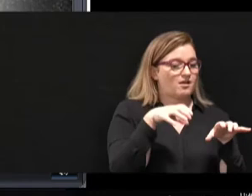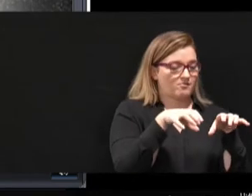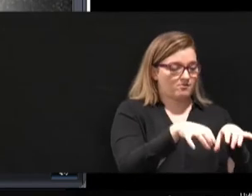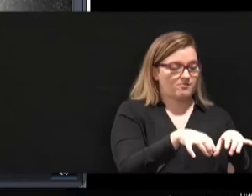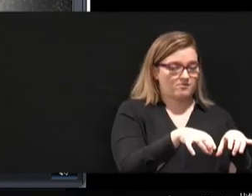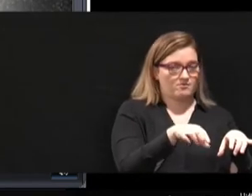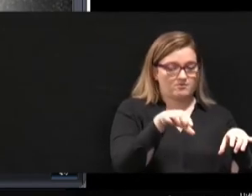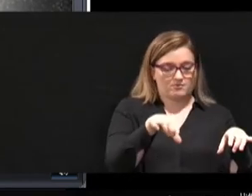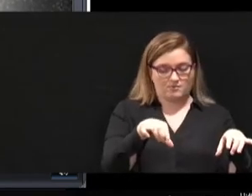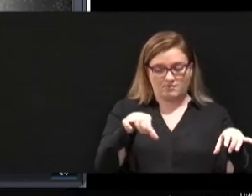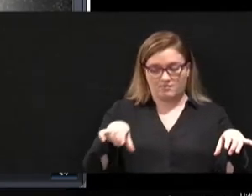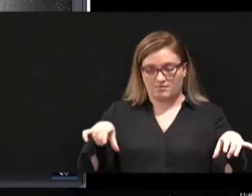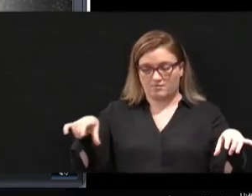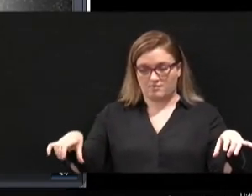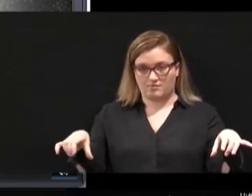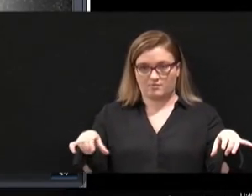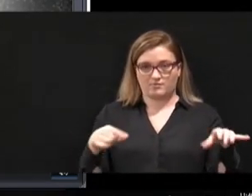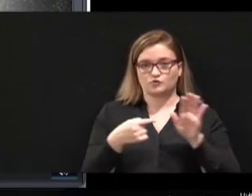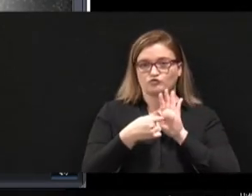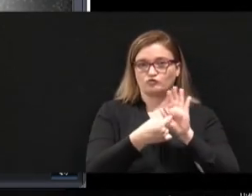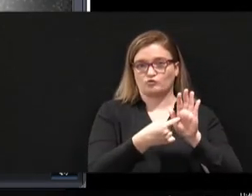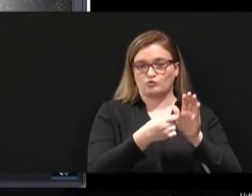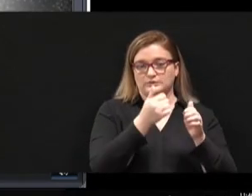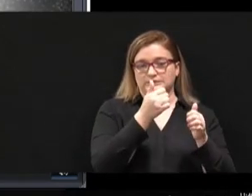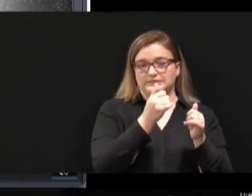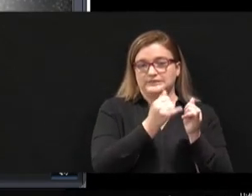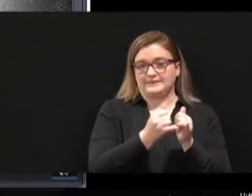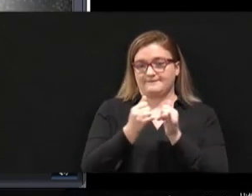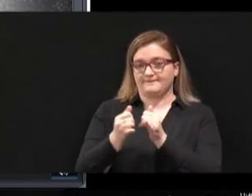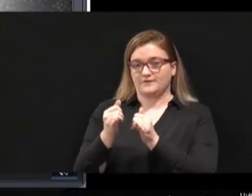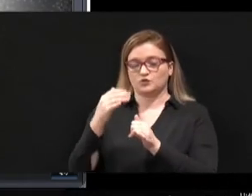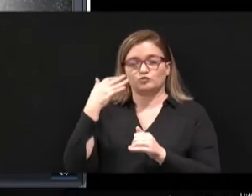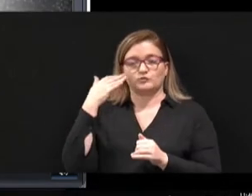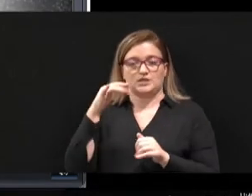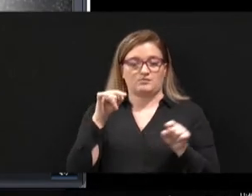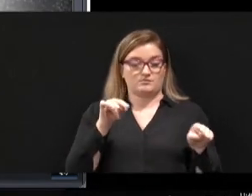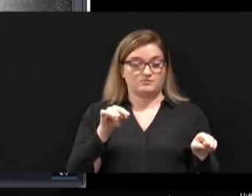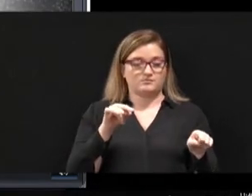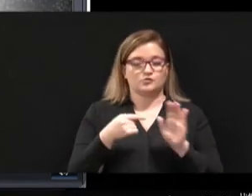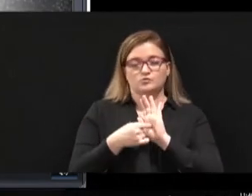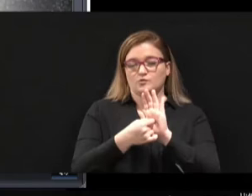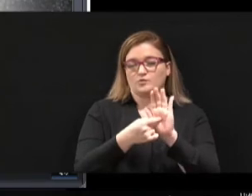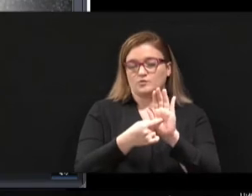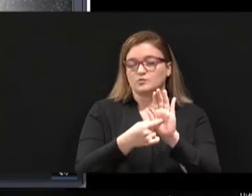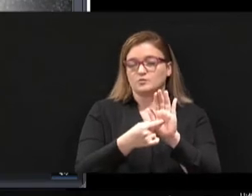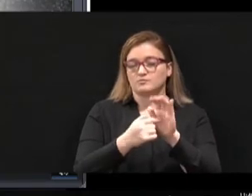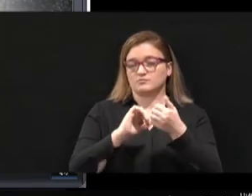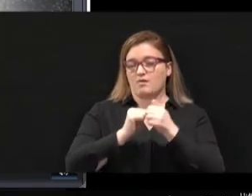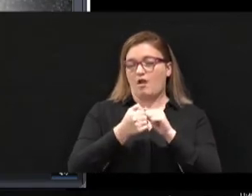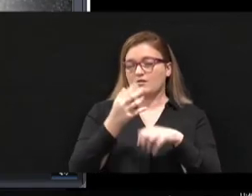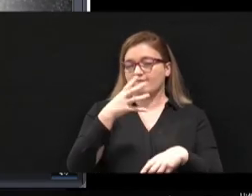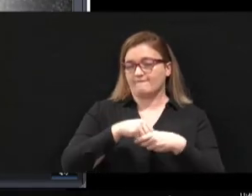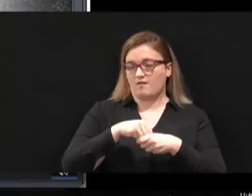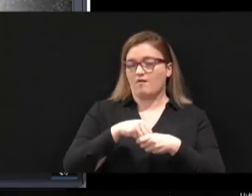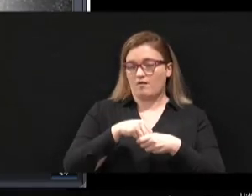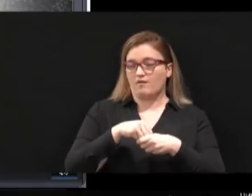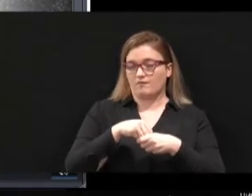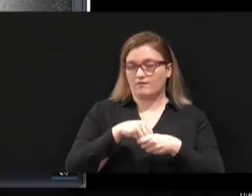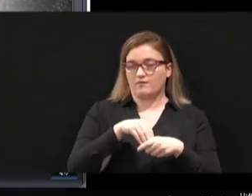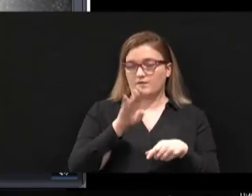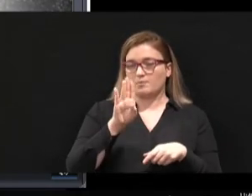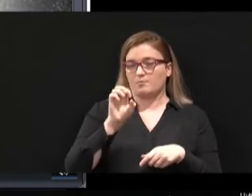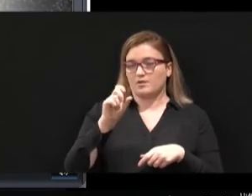And I'm gonna show you some activities that you can do using blocks.